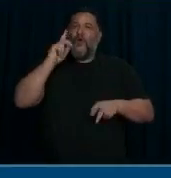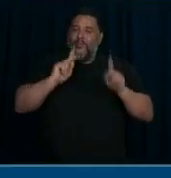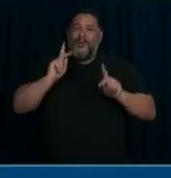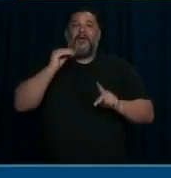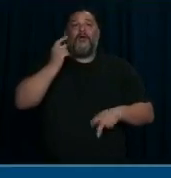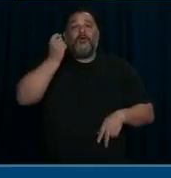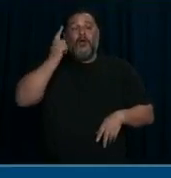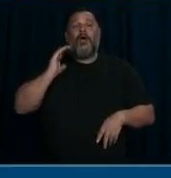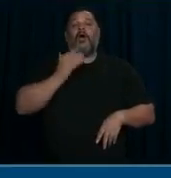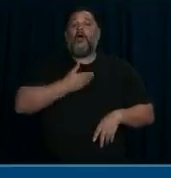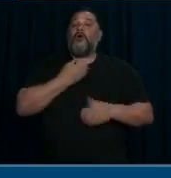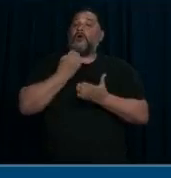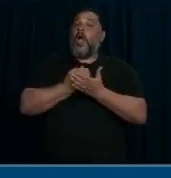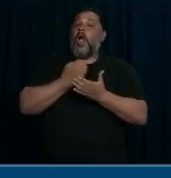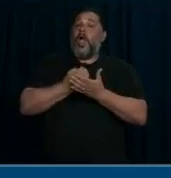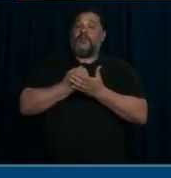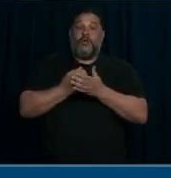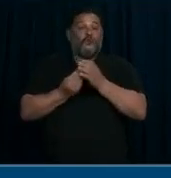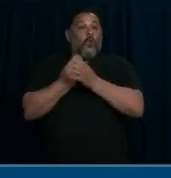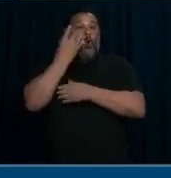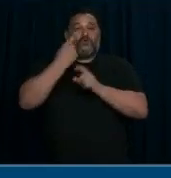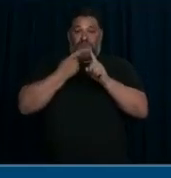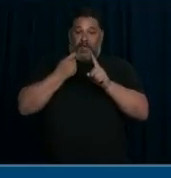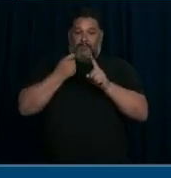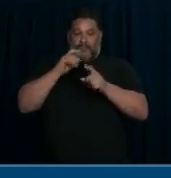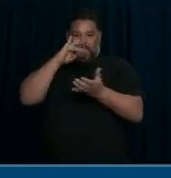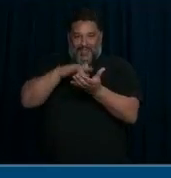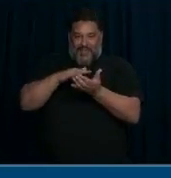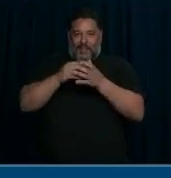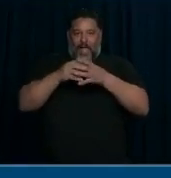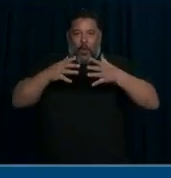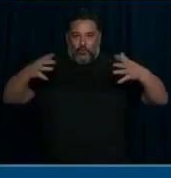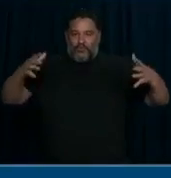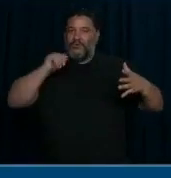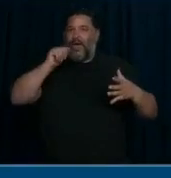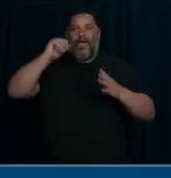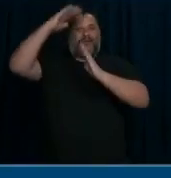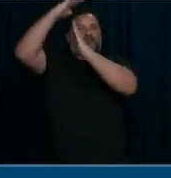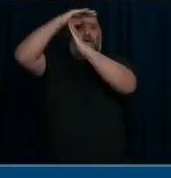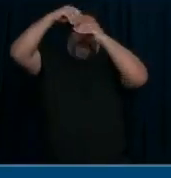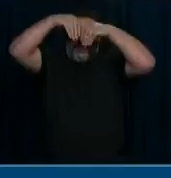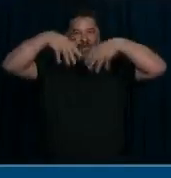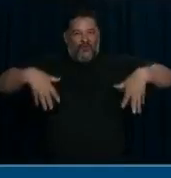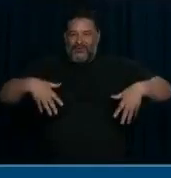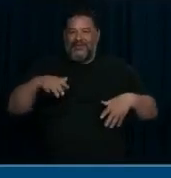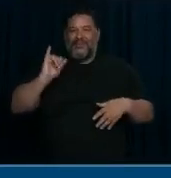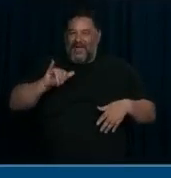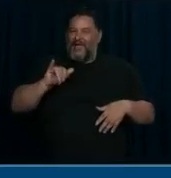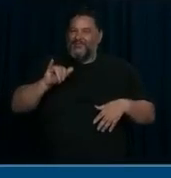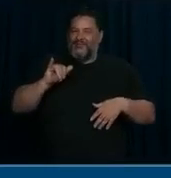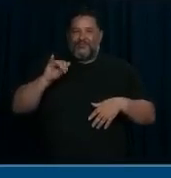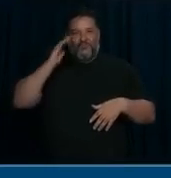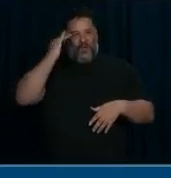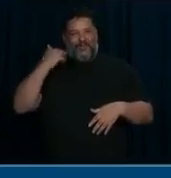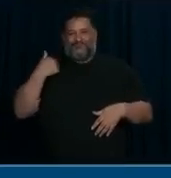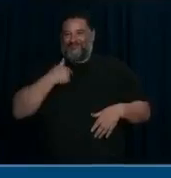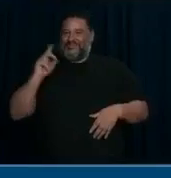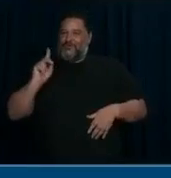economy grows from the middle out, not from the top down. That's one of the things that differentiates us with Republicans.